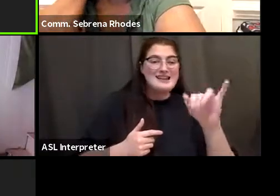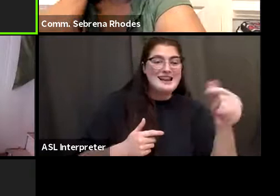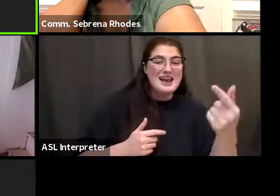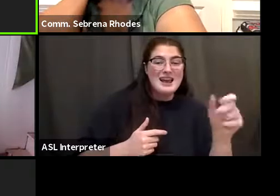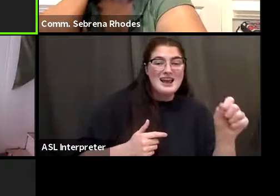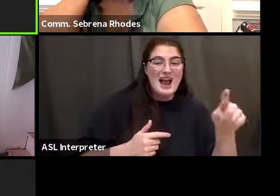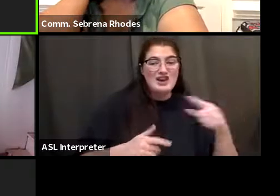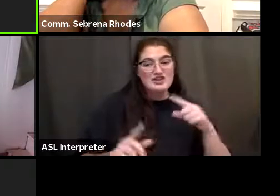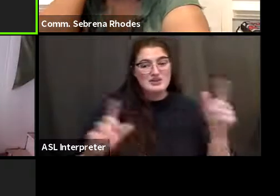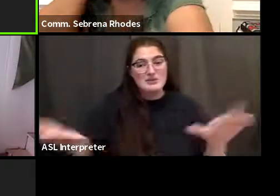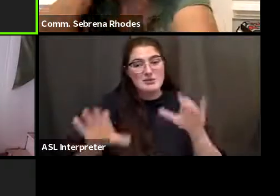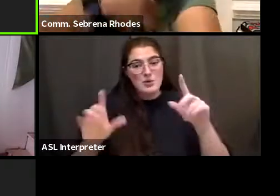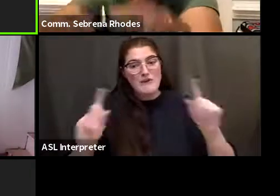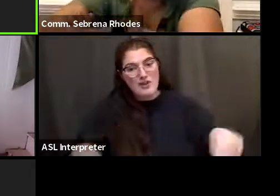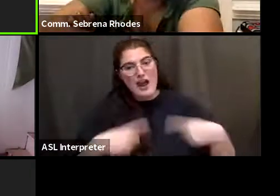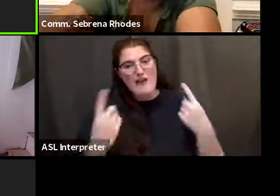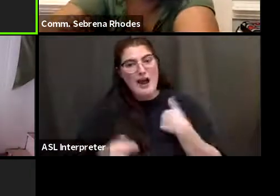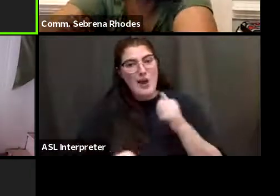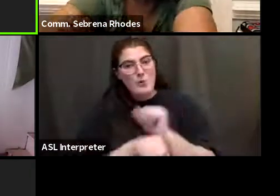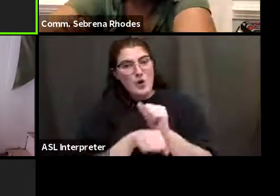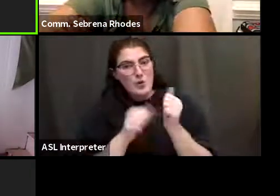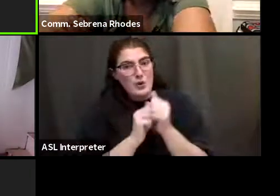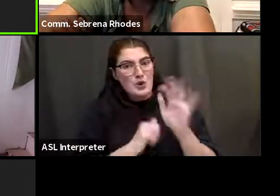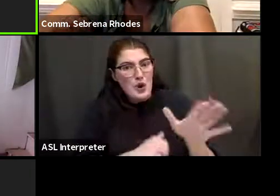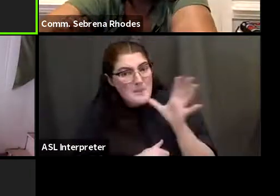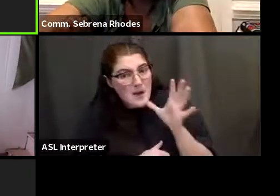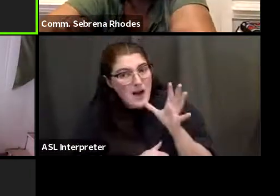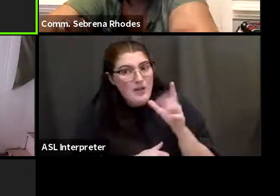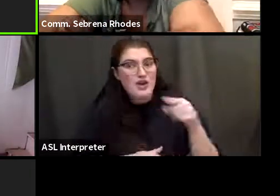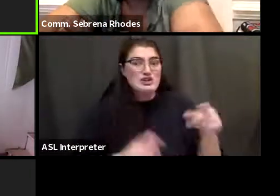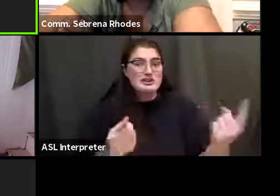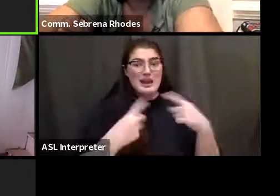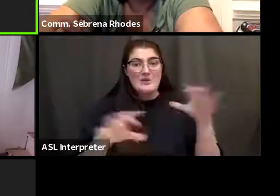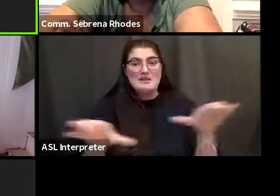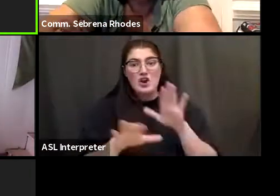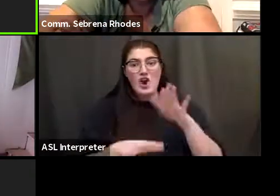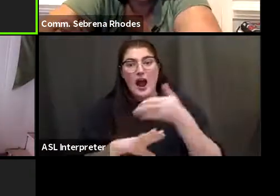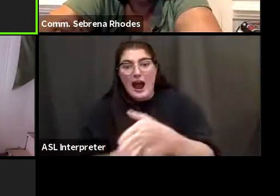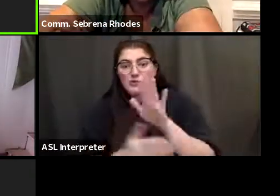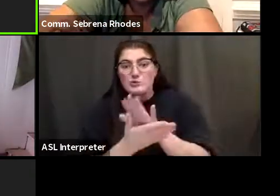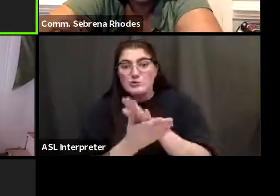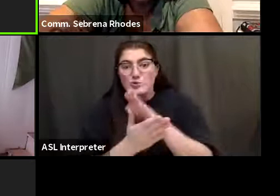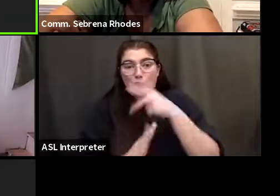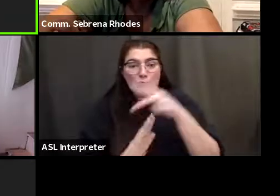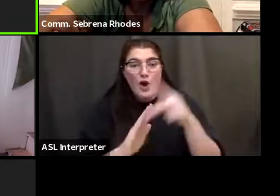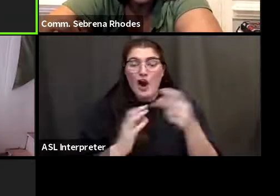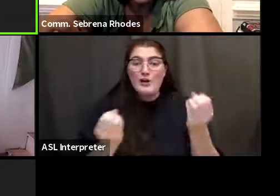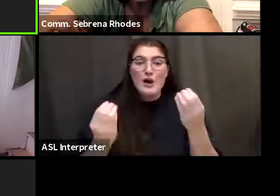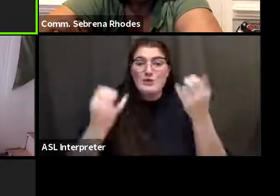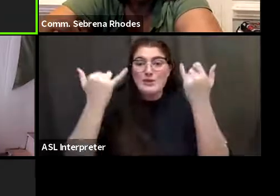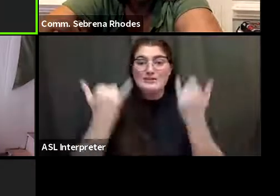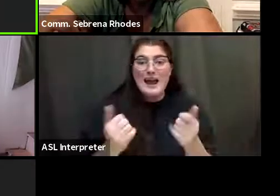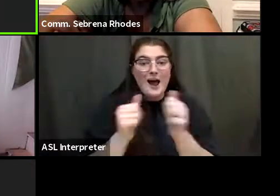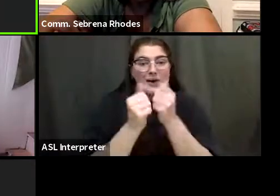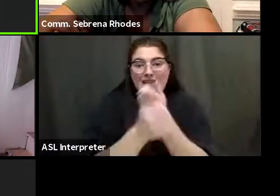her mother. And she came and did our after school program. So now with everything starting to open, even though we